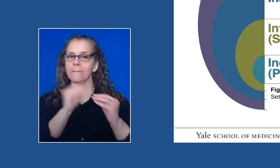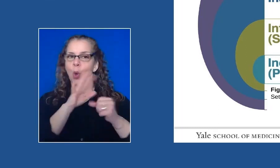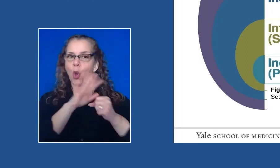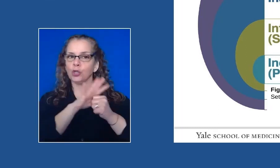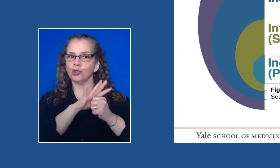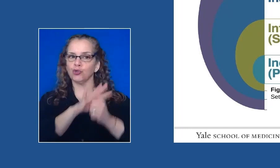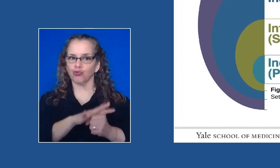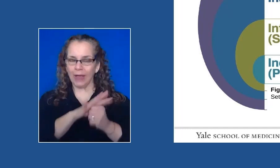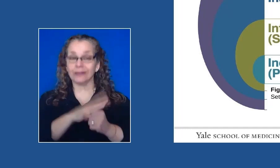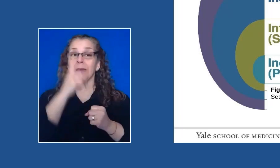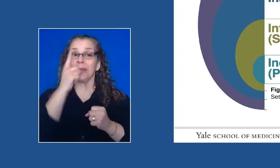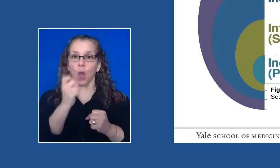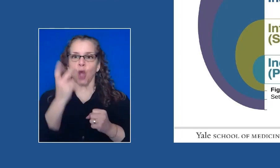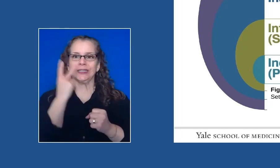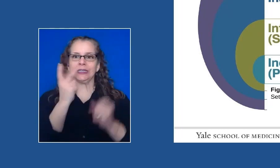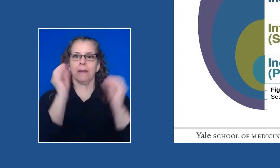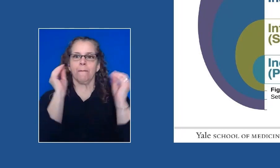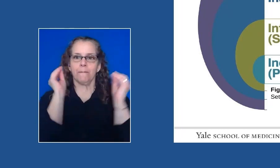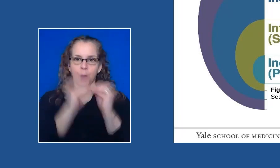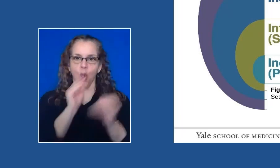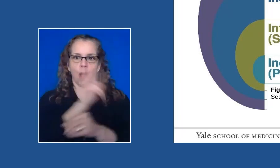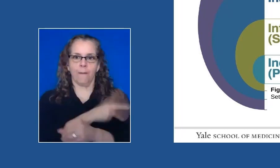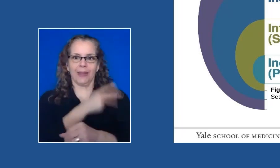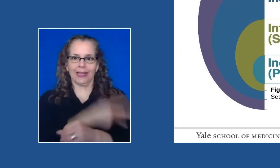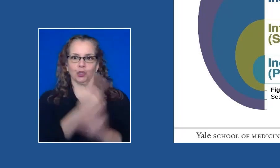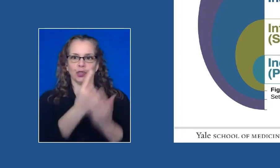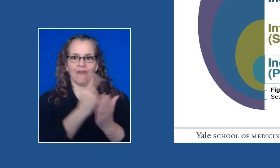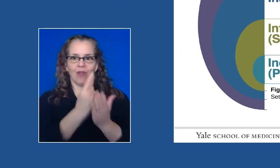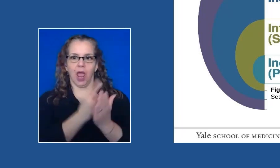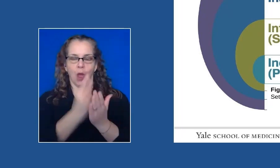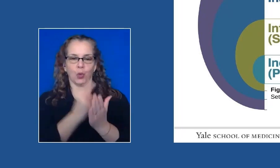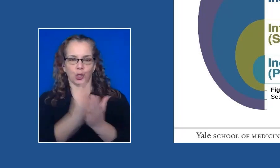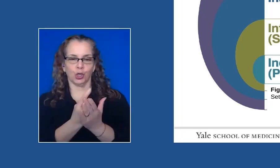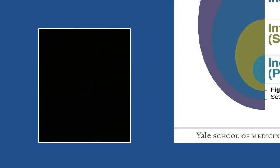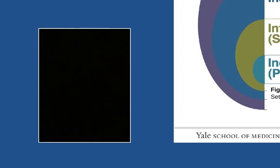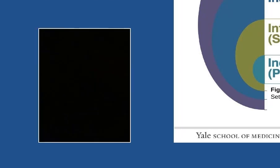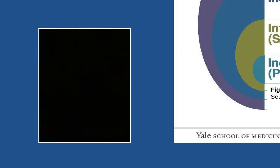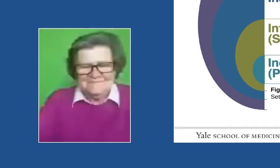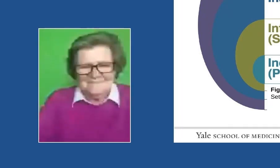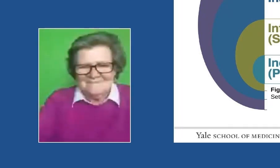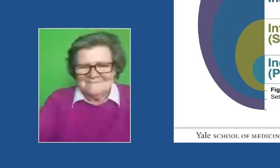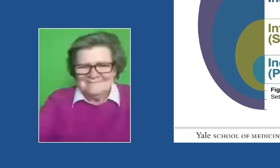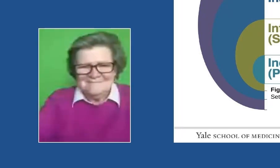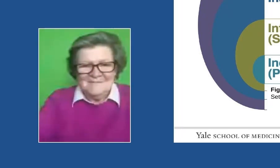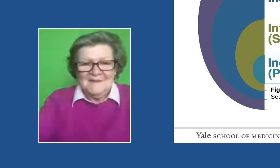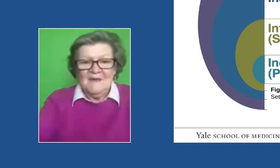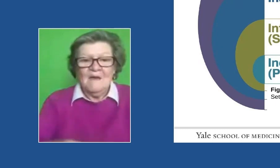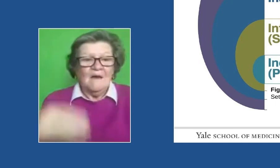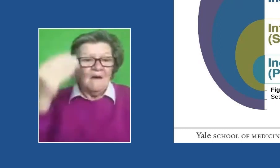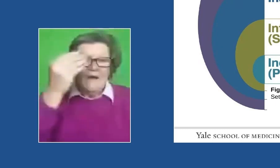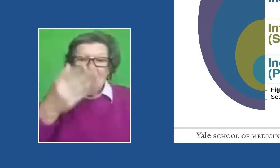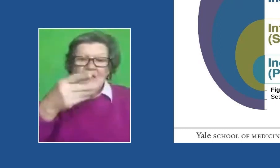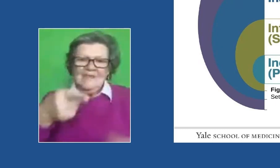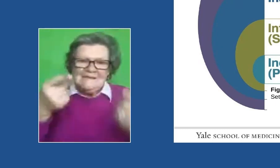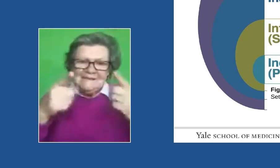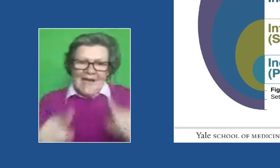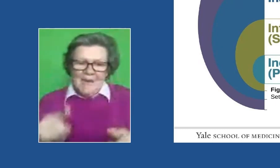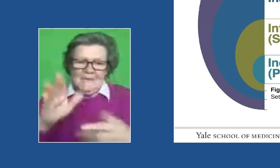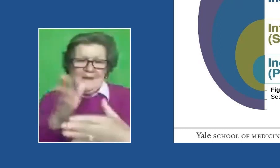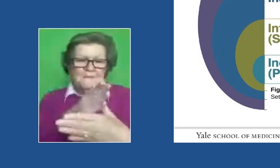anti-Black bias is seeped into their care and their thought processes. And so this is happening just between potentially patient and the